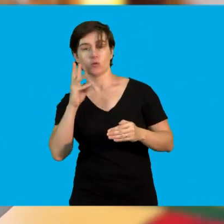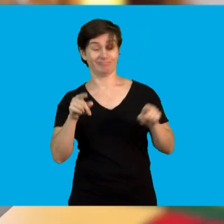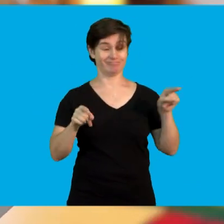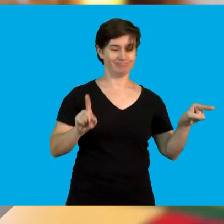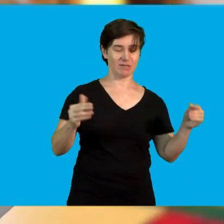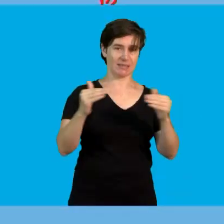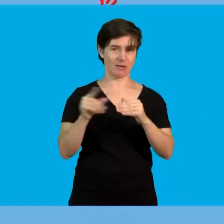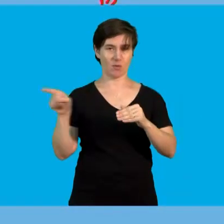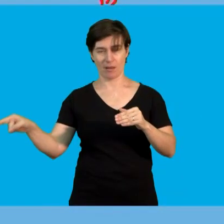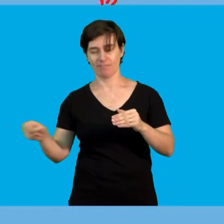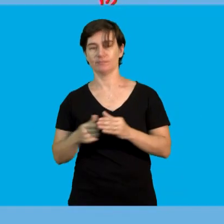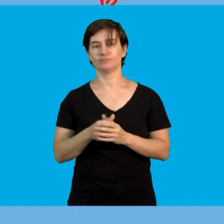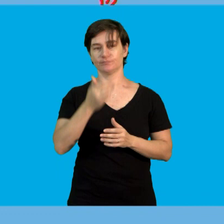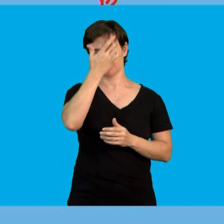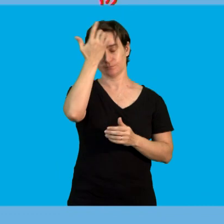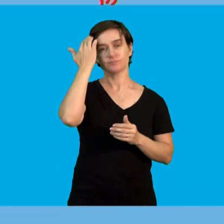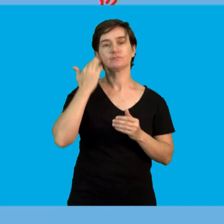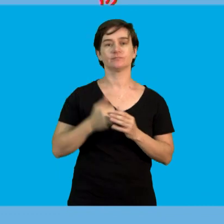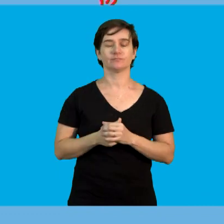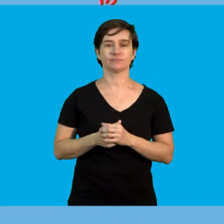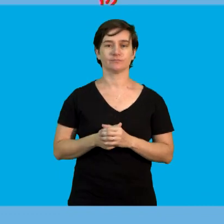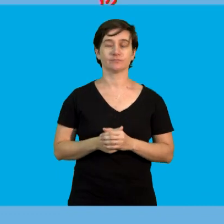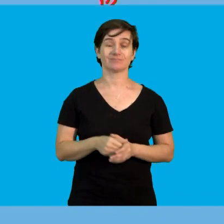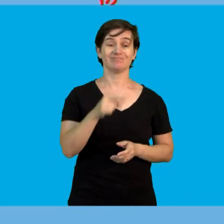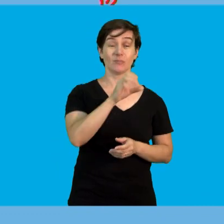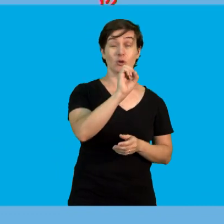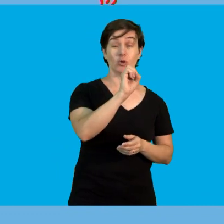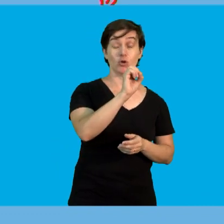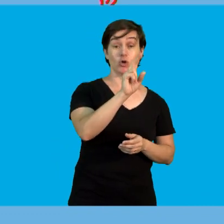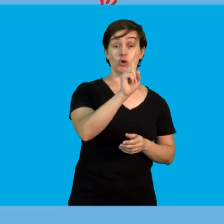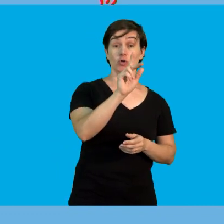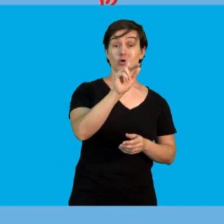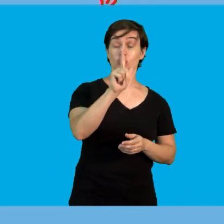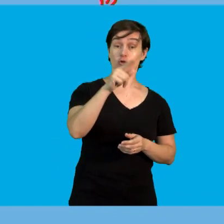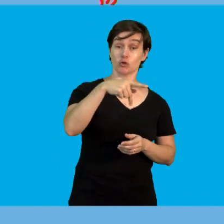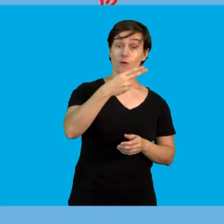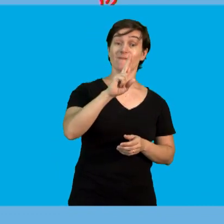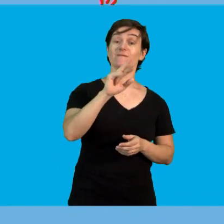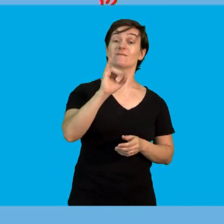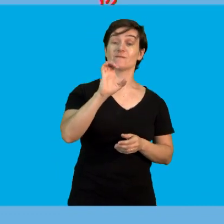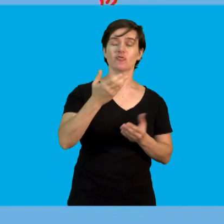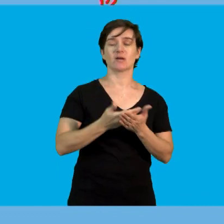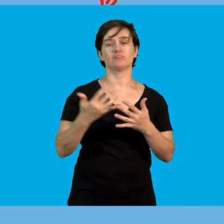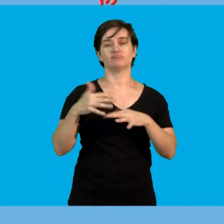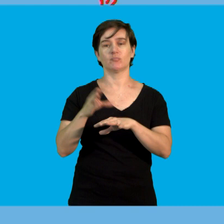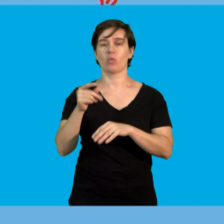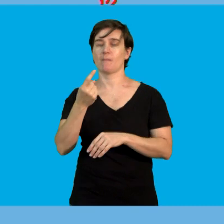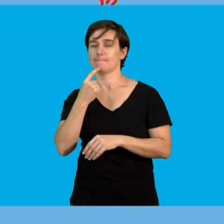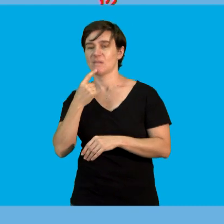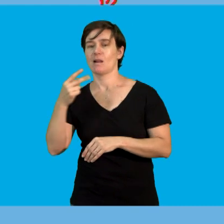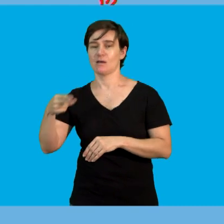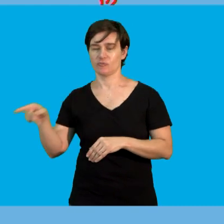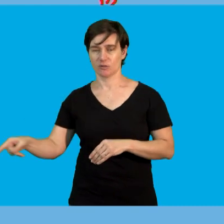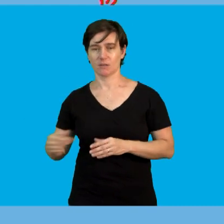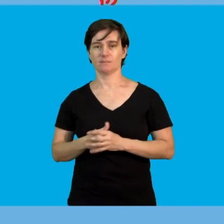water. So sulfuric acid can also react with the metal hydroxide, not only just the metal oxide, but also with the